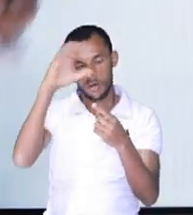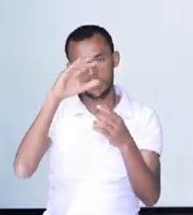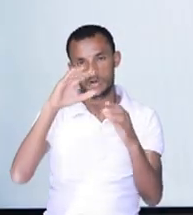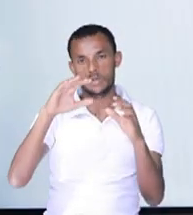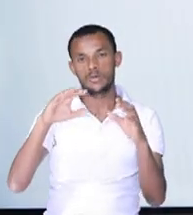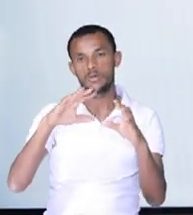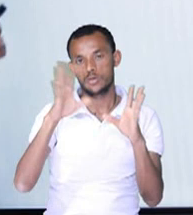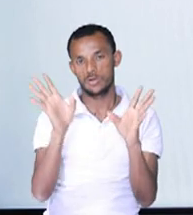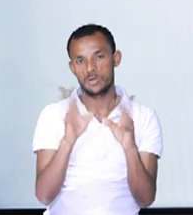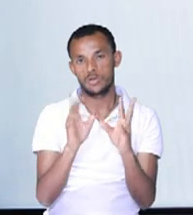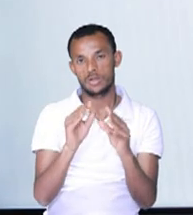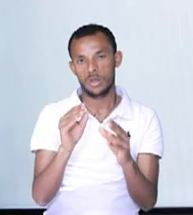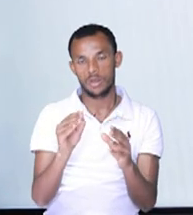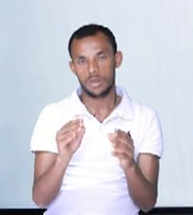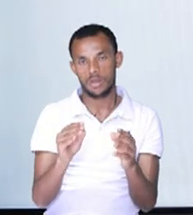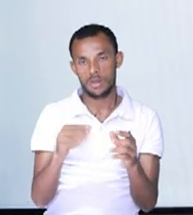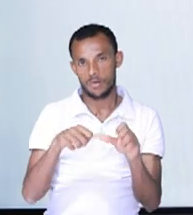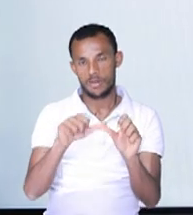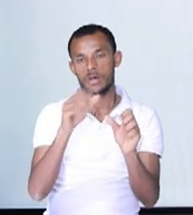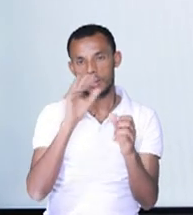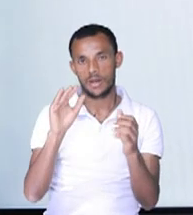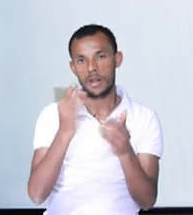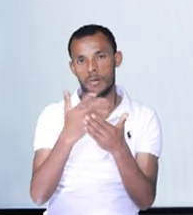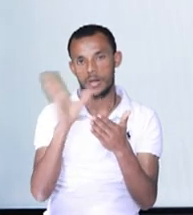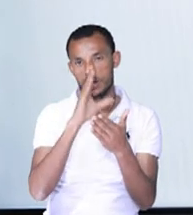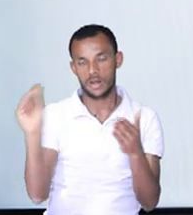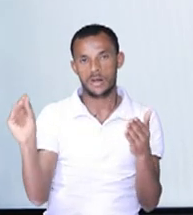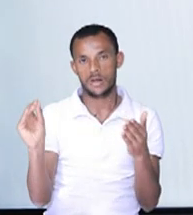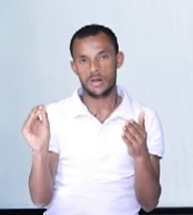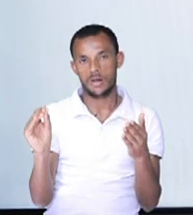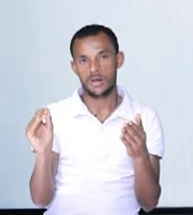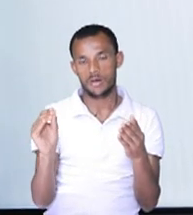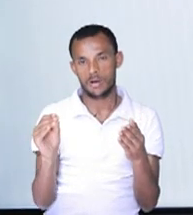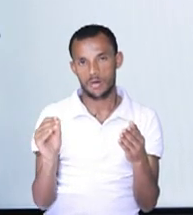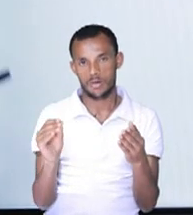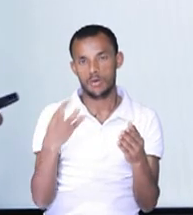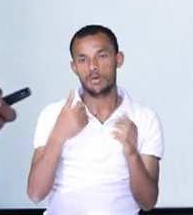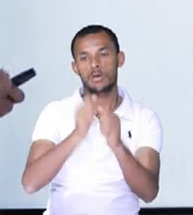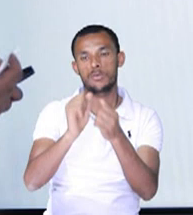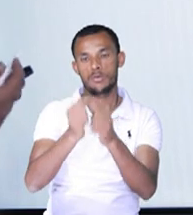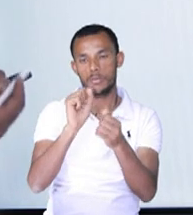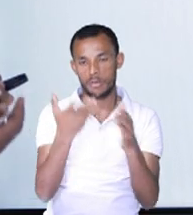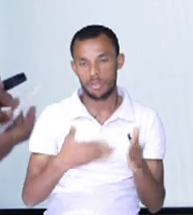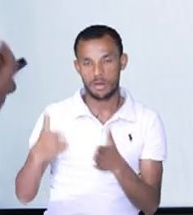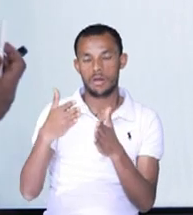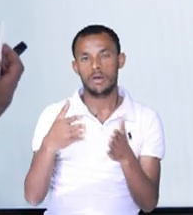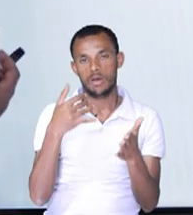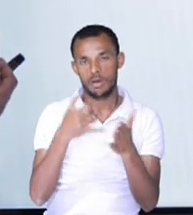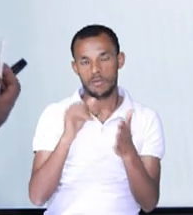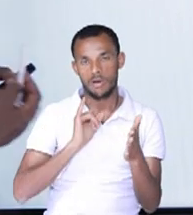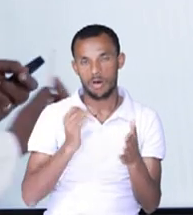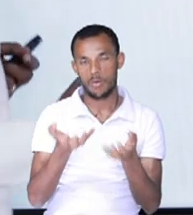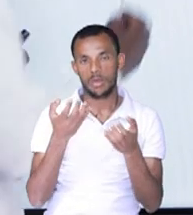set of systems of equations simultaneously by elimination method or by substitution method. If I want to